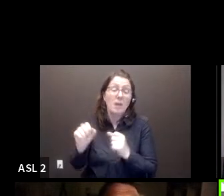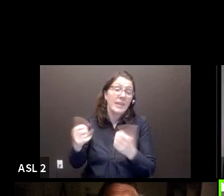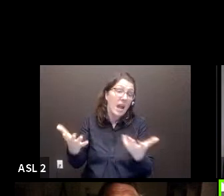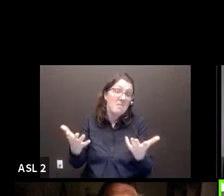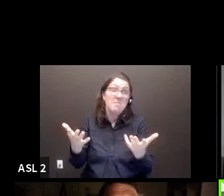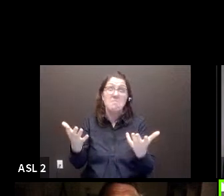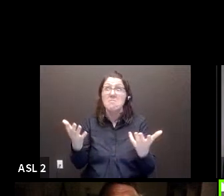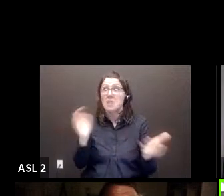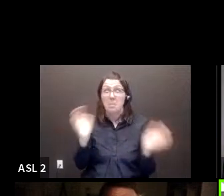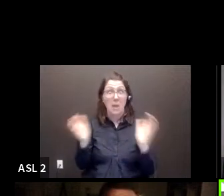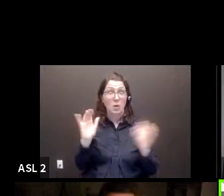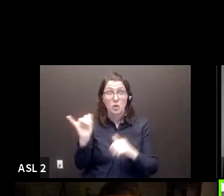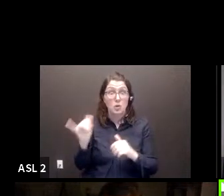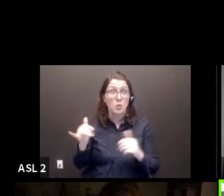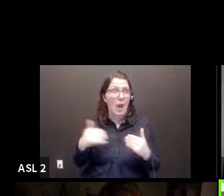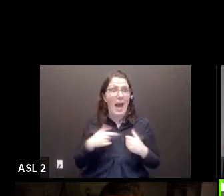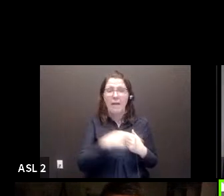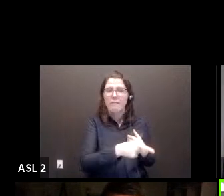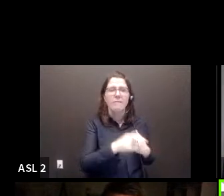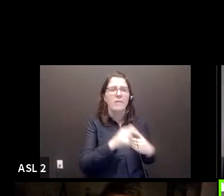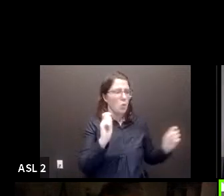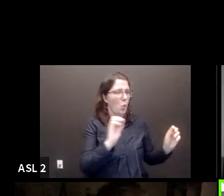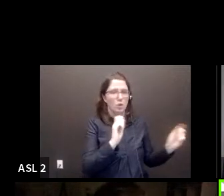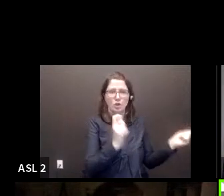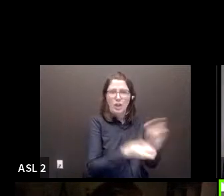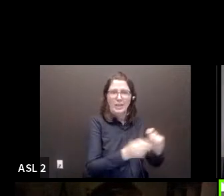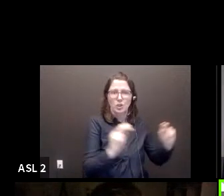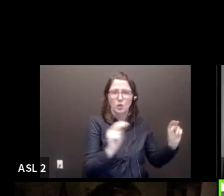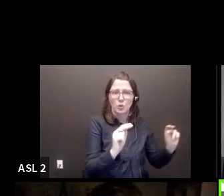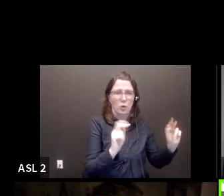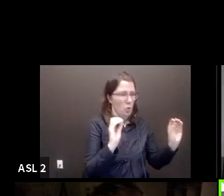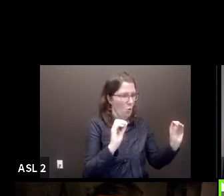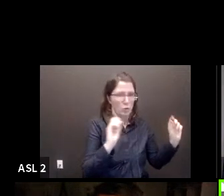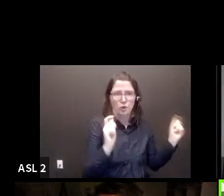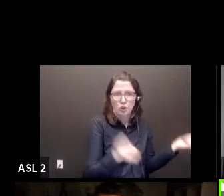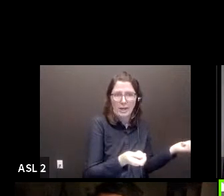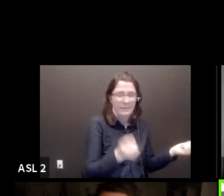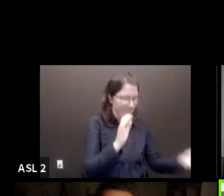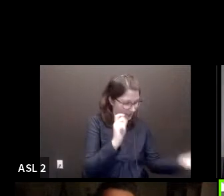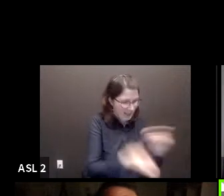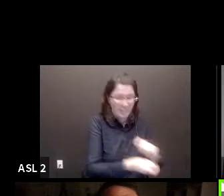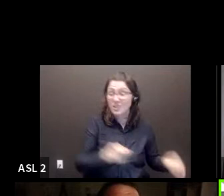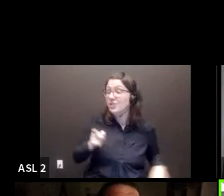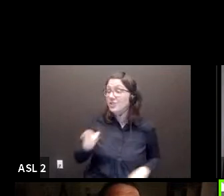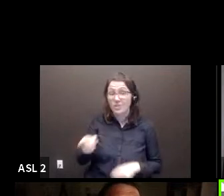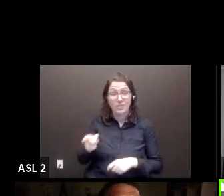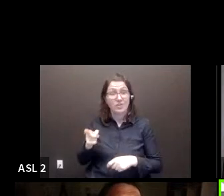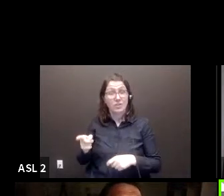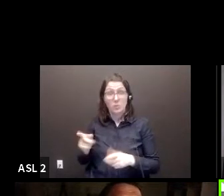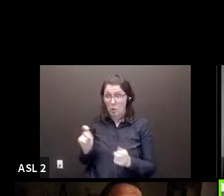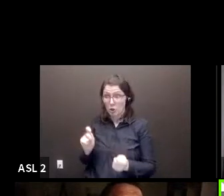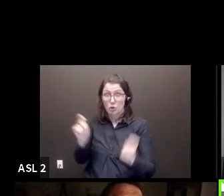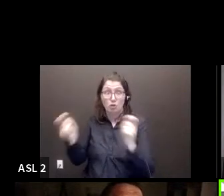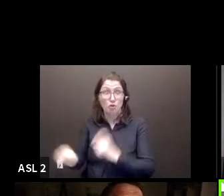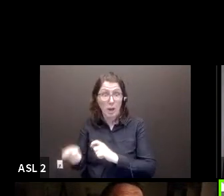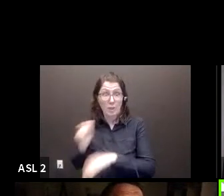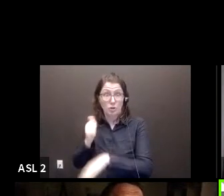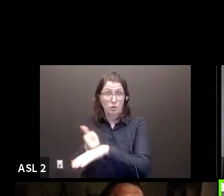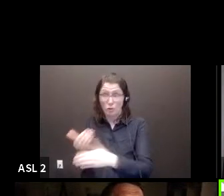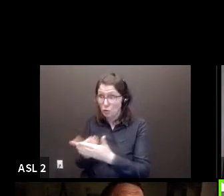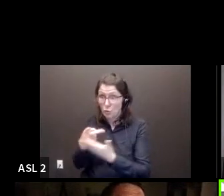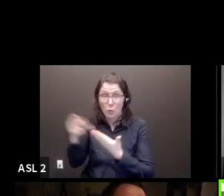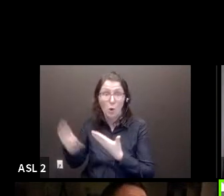site so you can compare between one area that is similar that got a particular new investment and one area that has a status quo